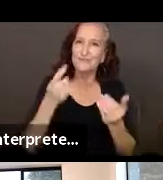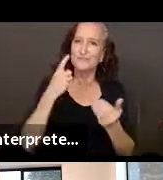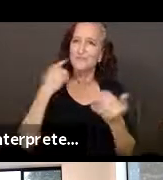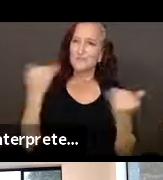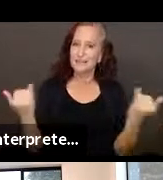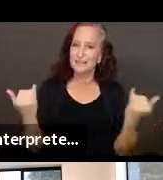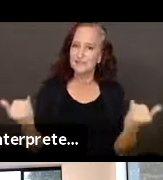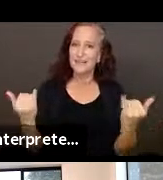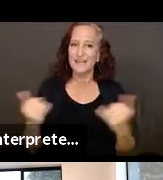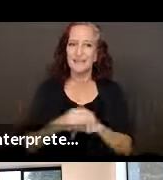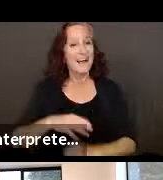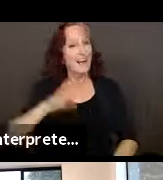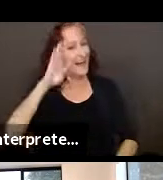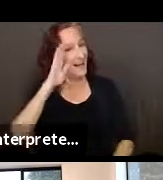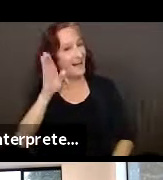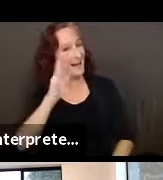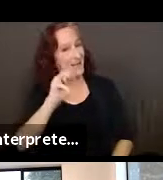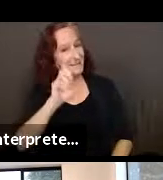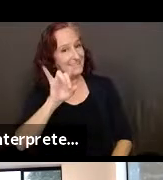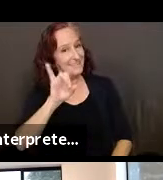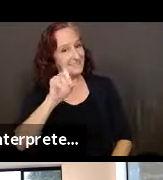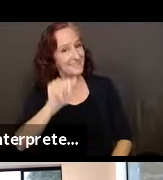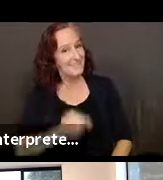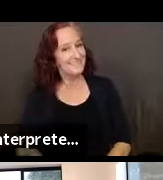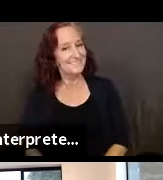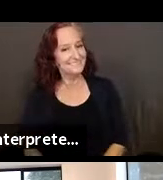So hi, Melinda.